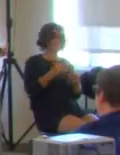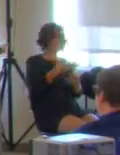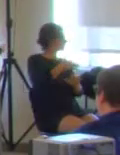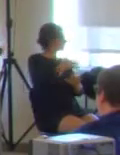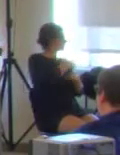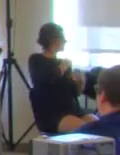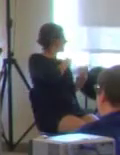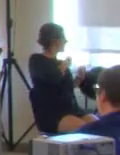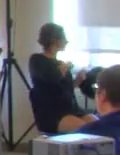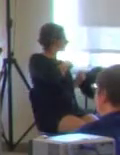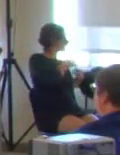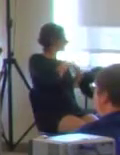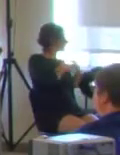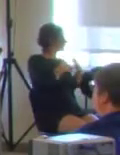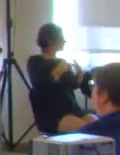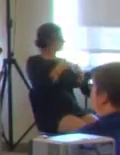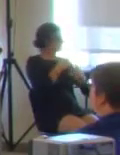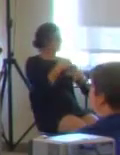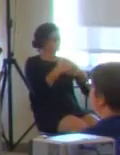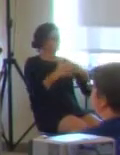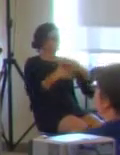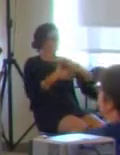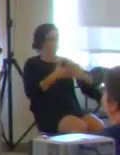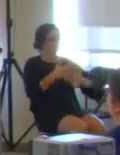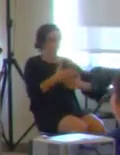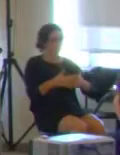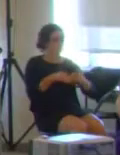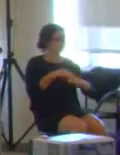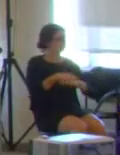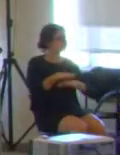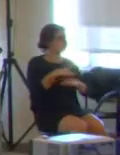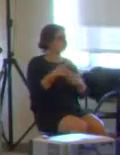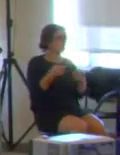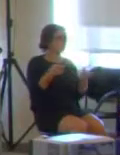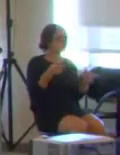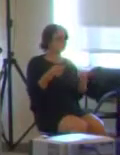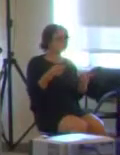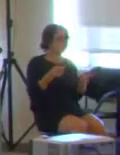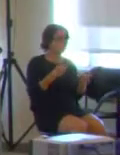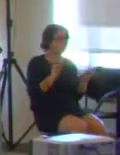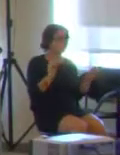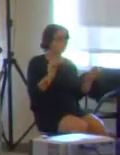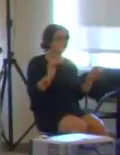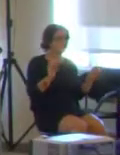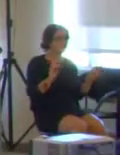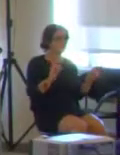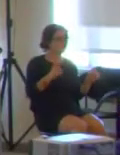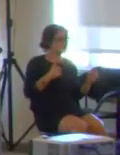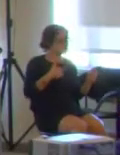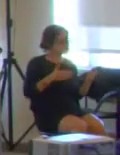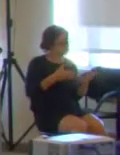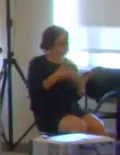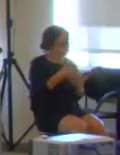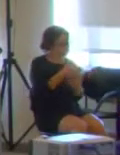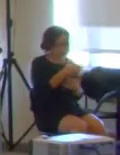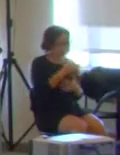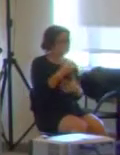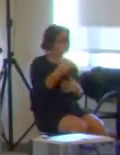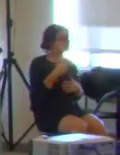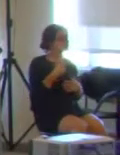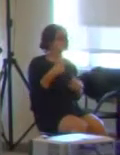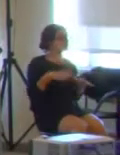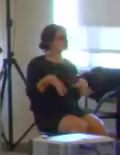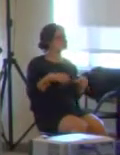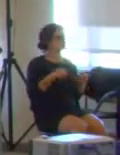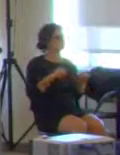no control over. And so we have to just either muddle along, or I have to kind of take an initiative